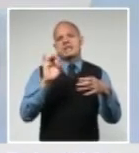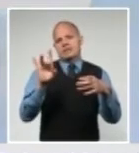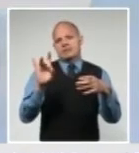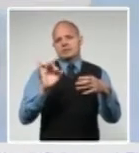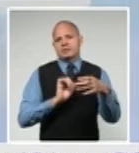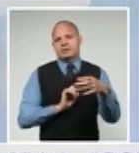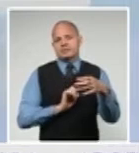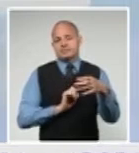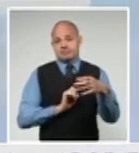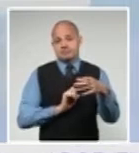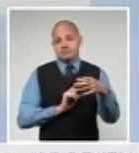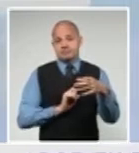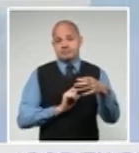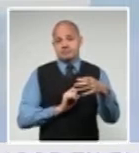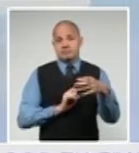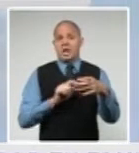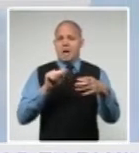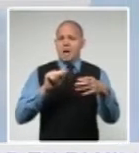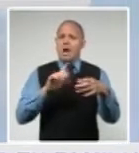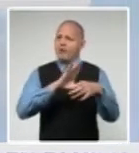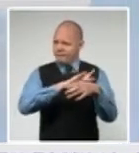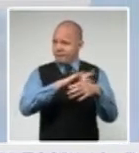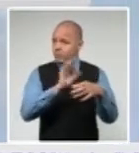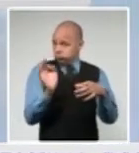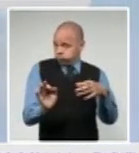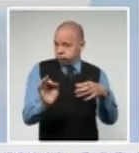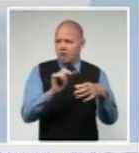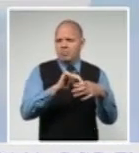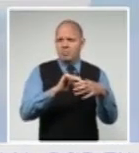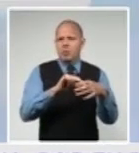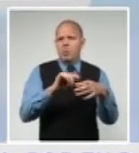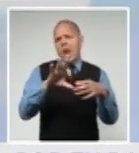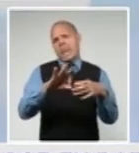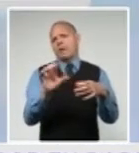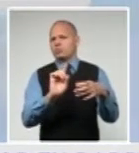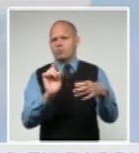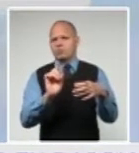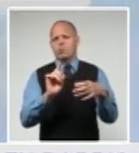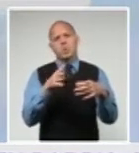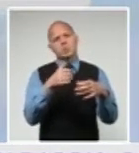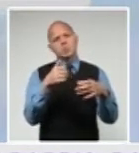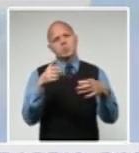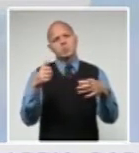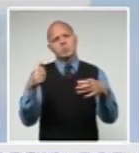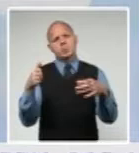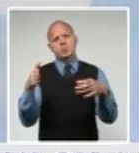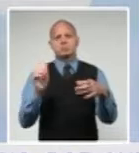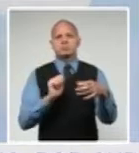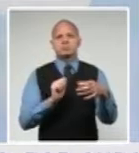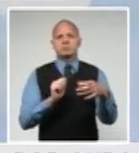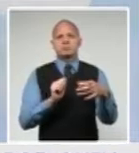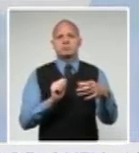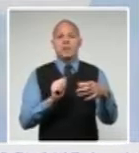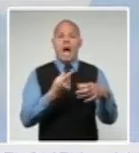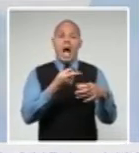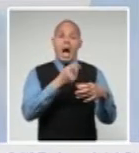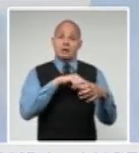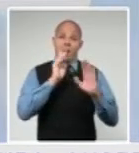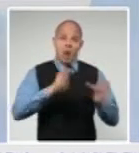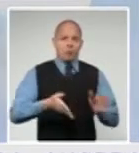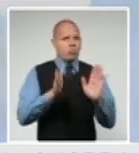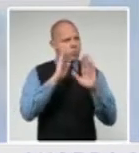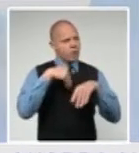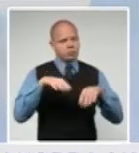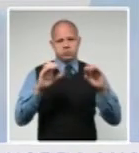stable. We did not report any deceased patients today, hence the figure of COVID-19